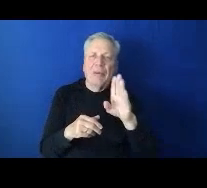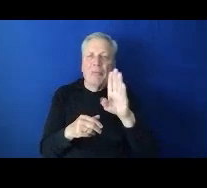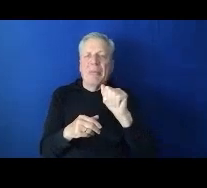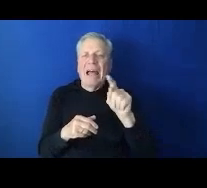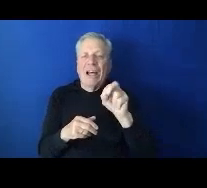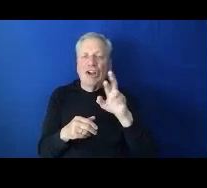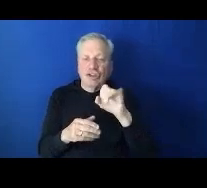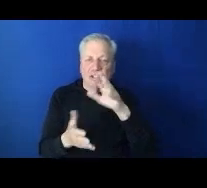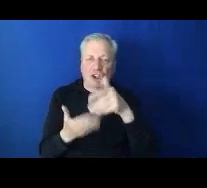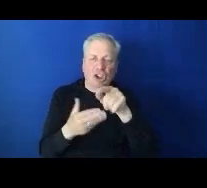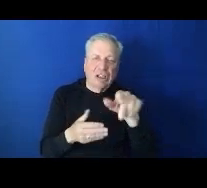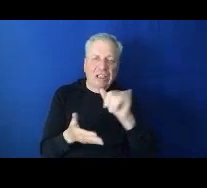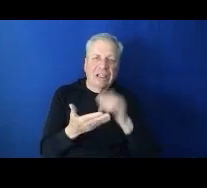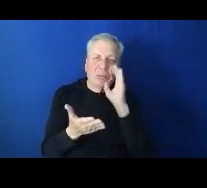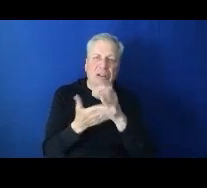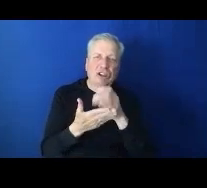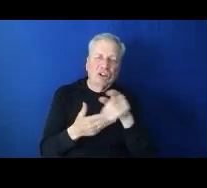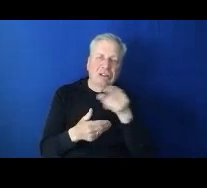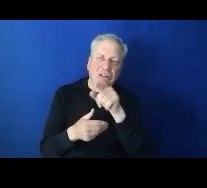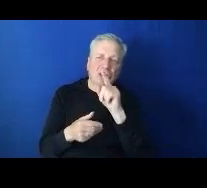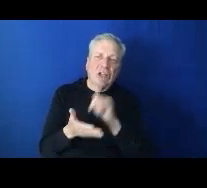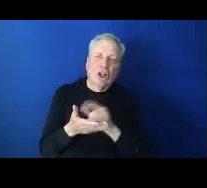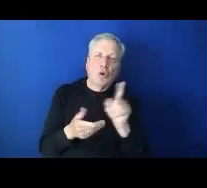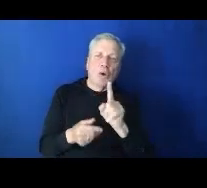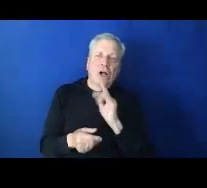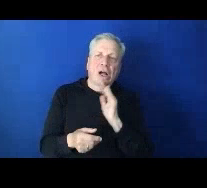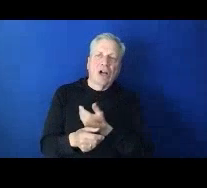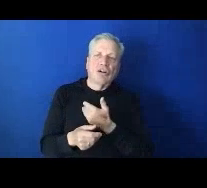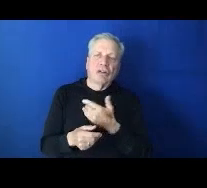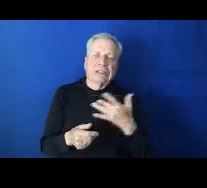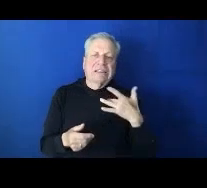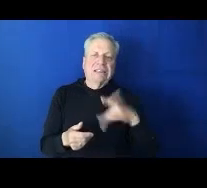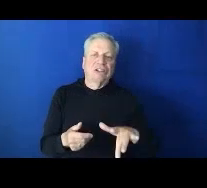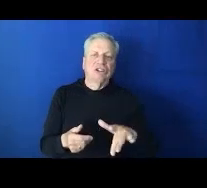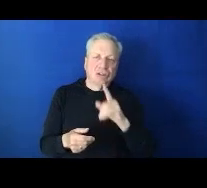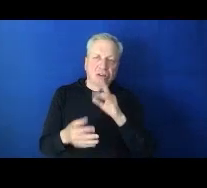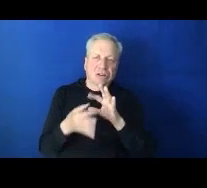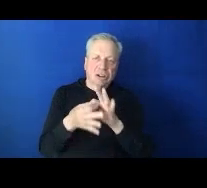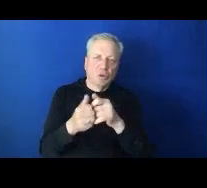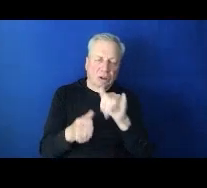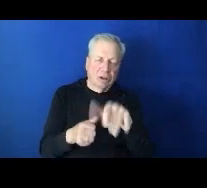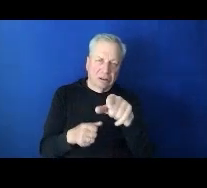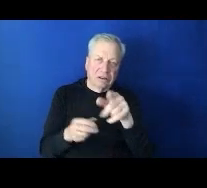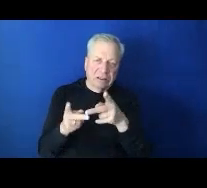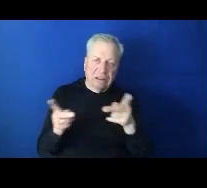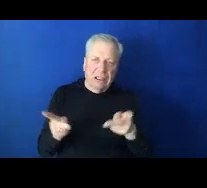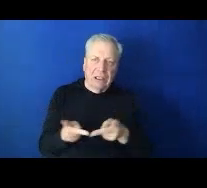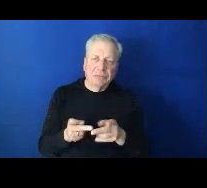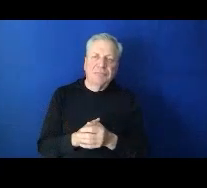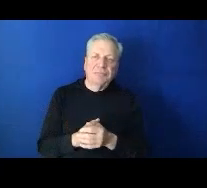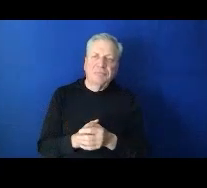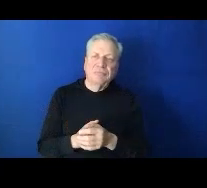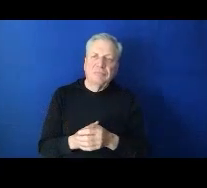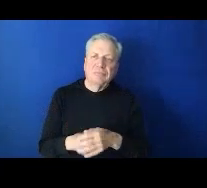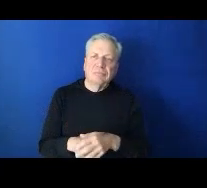Off this picture, off to this way, is where our sensor is on this site.